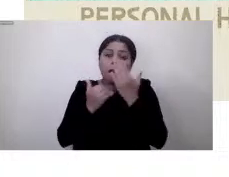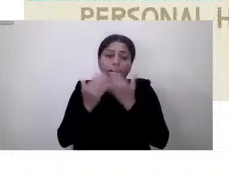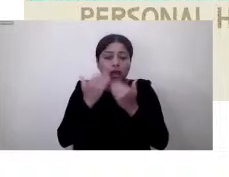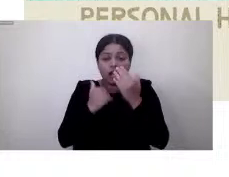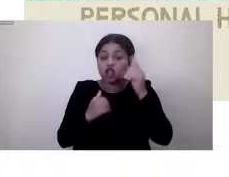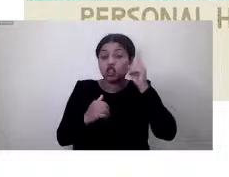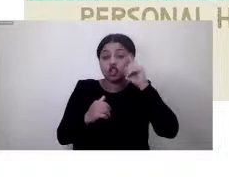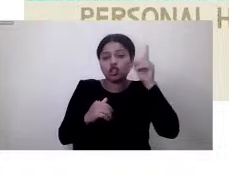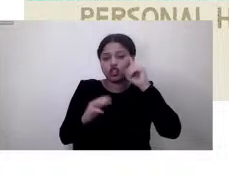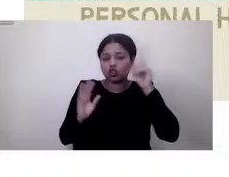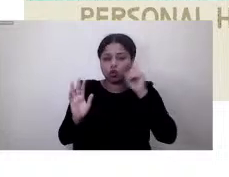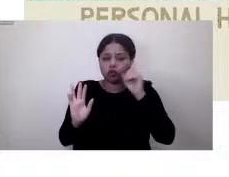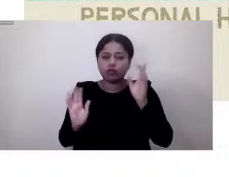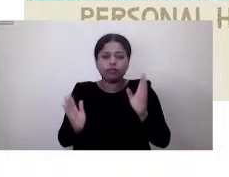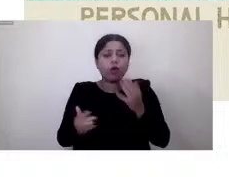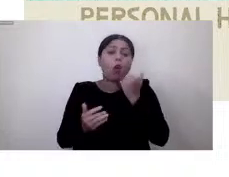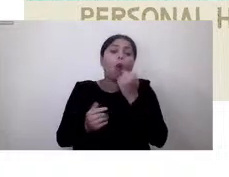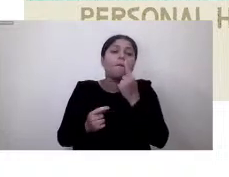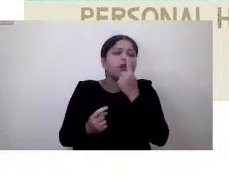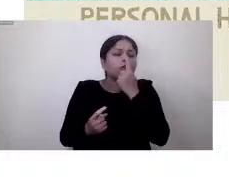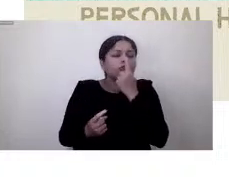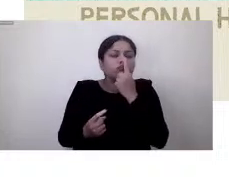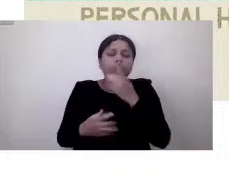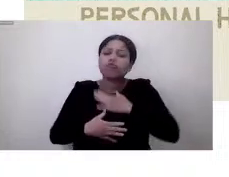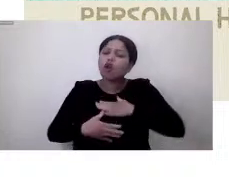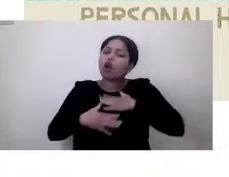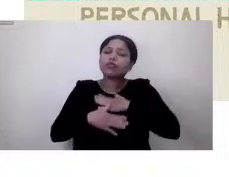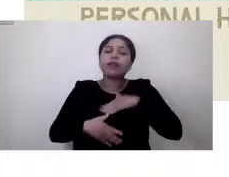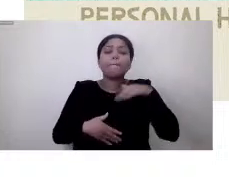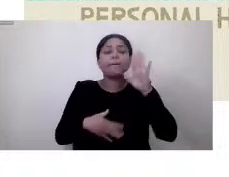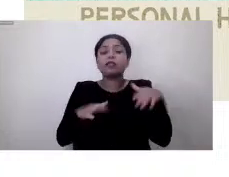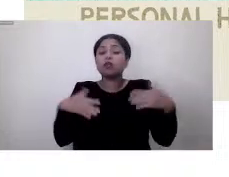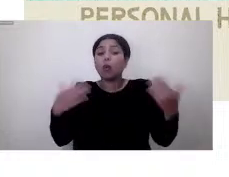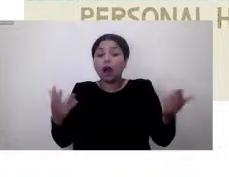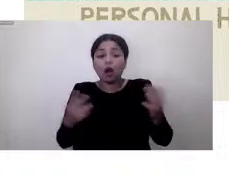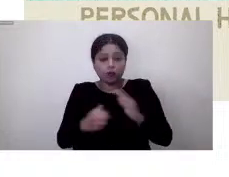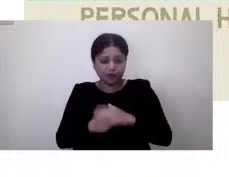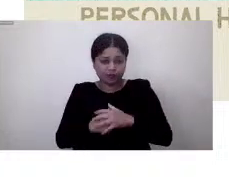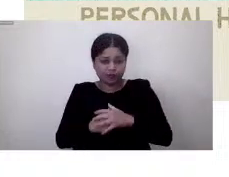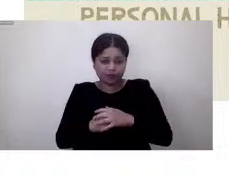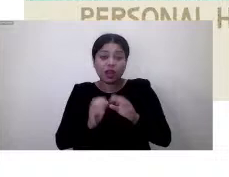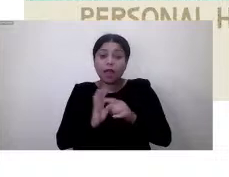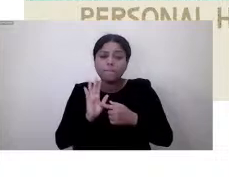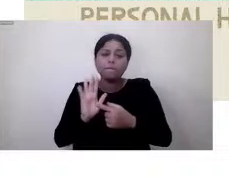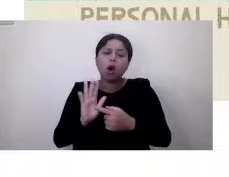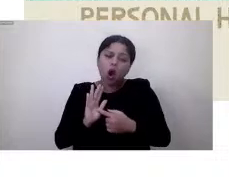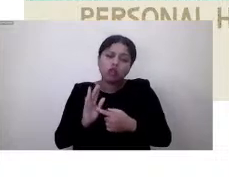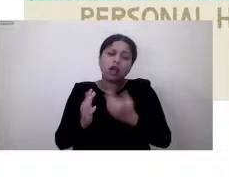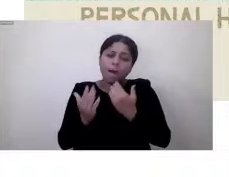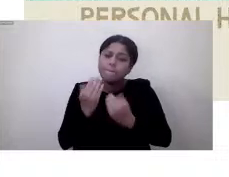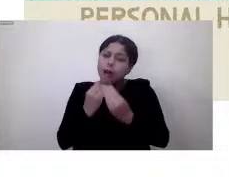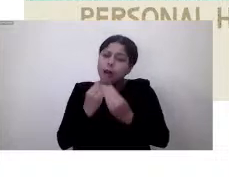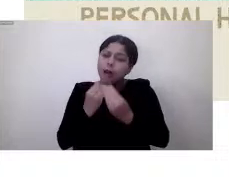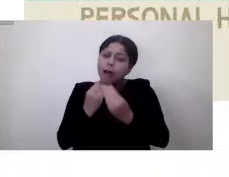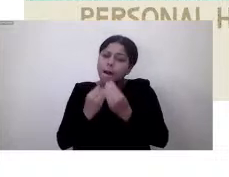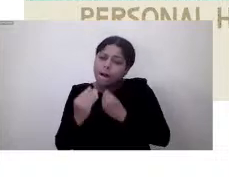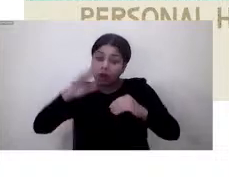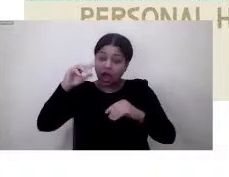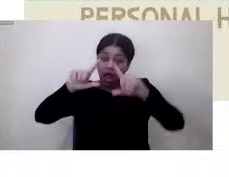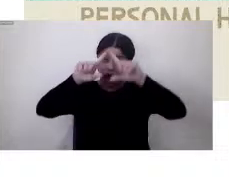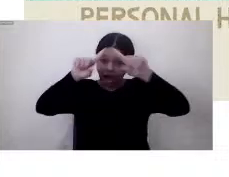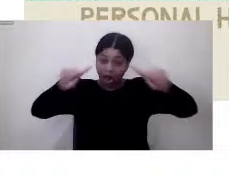them with the idea that the more we eat food at the pyramid bottom, the healthier we are, and vice